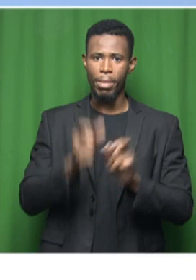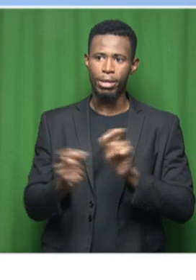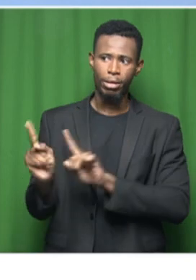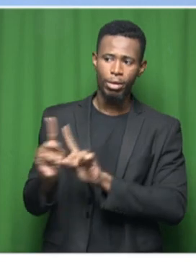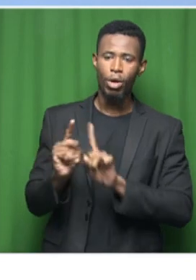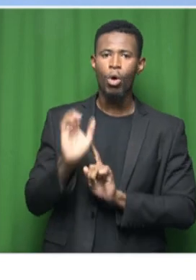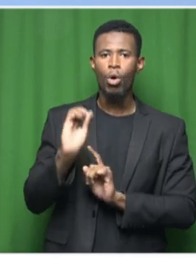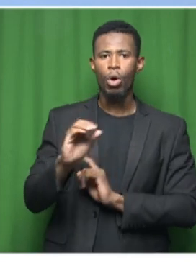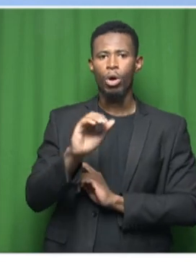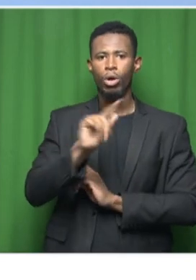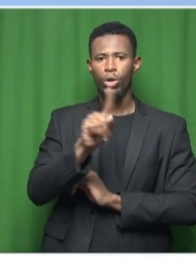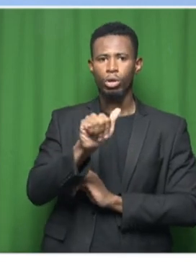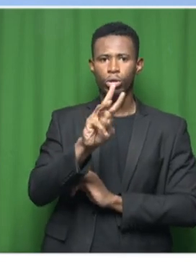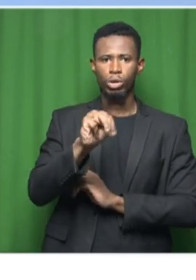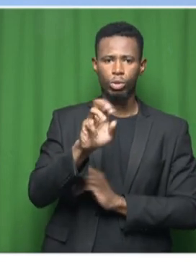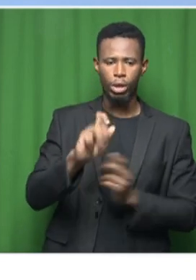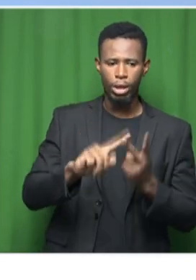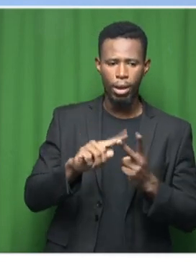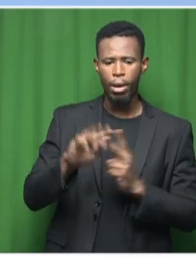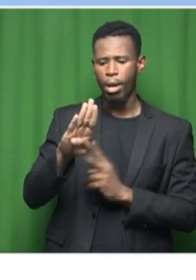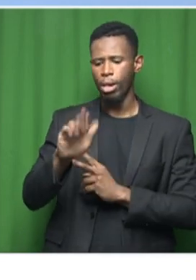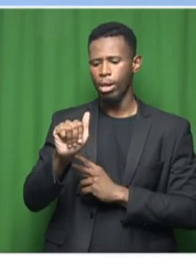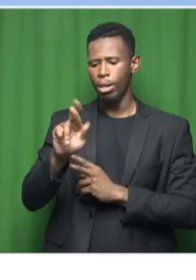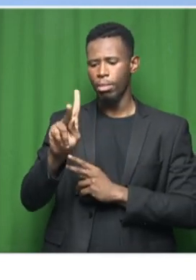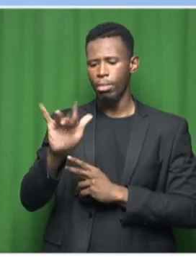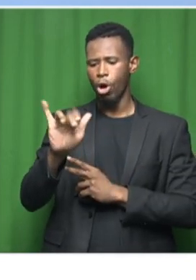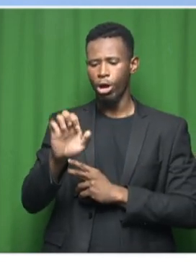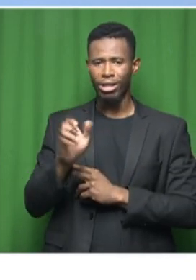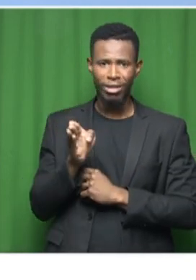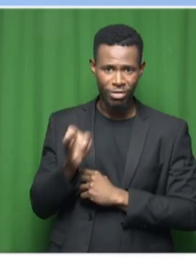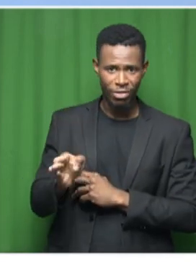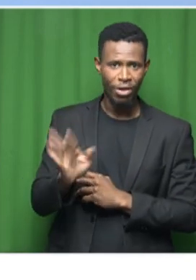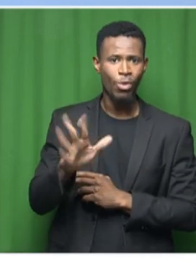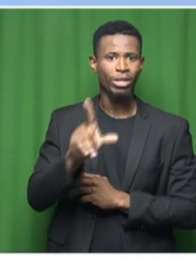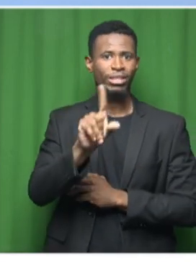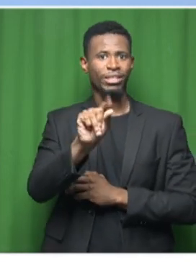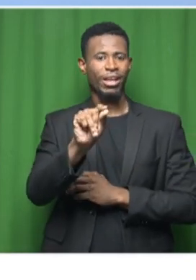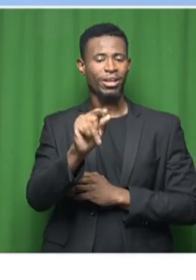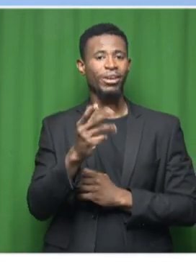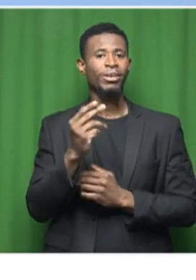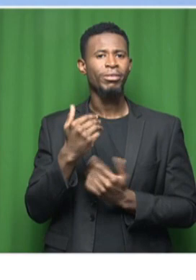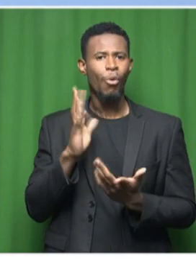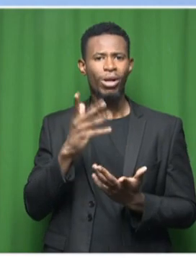Zwane and Delron Buckley. Well, it doesn't get better than that. You guys have